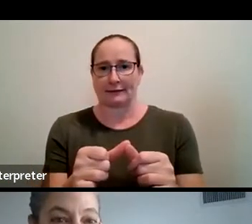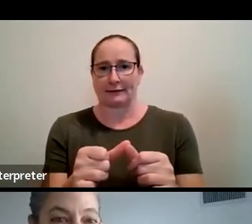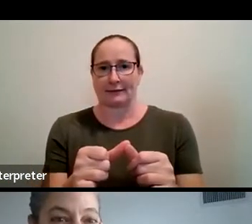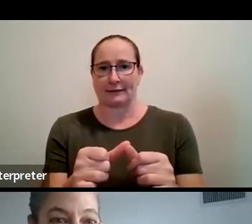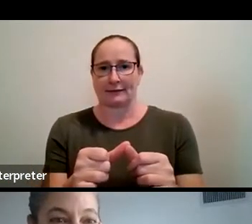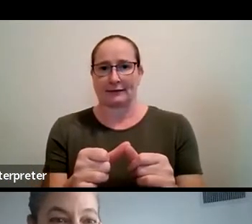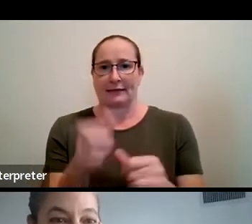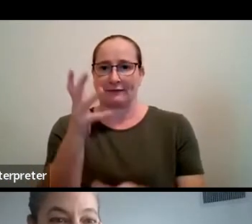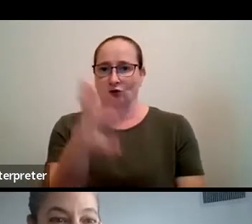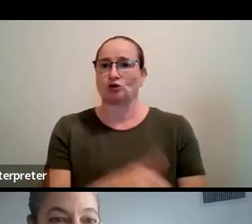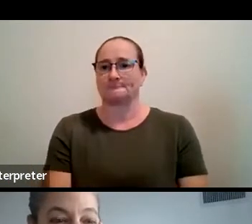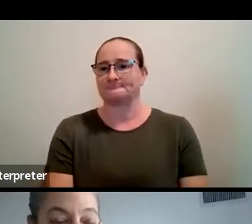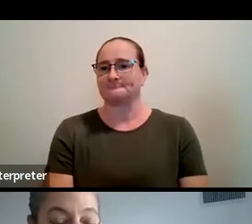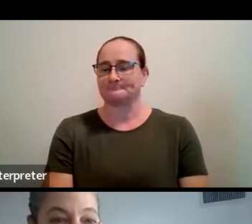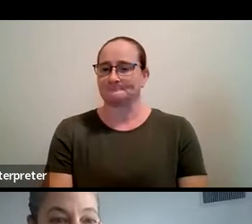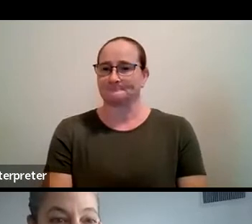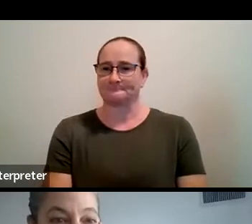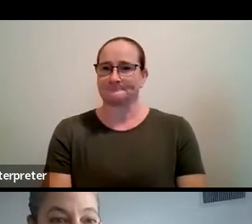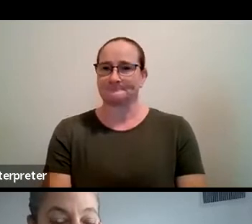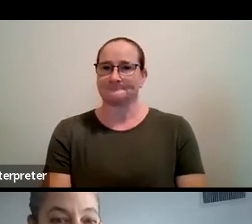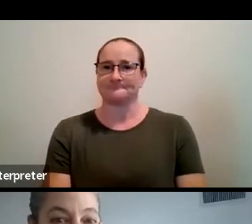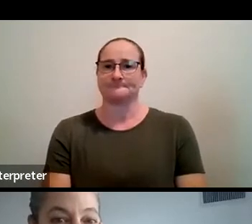in the future.